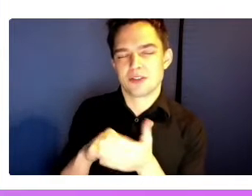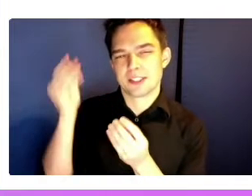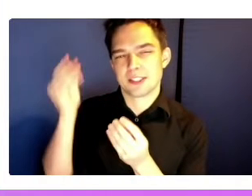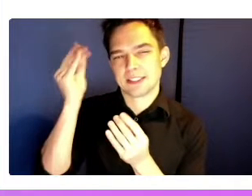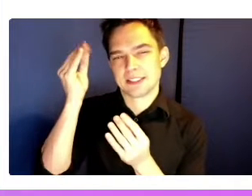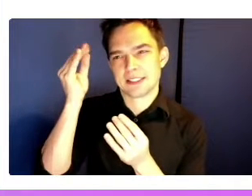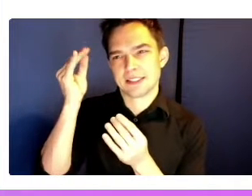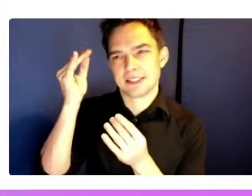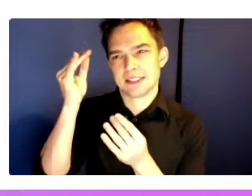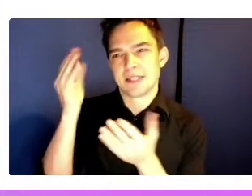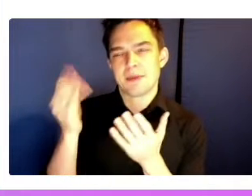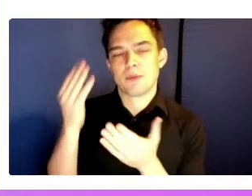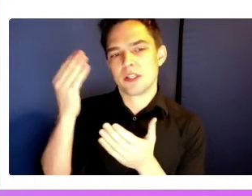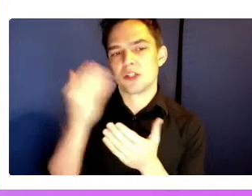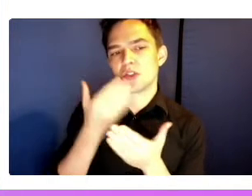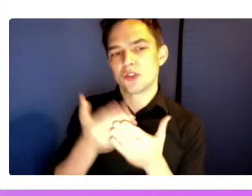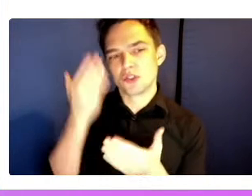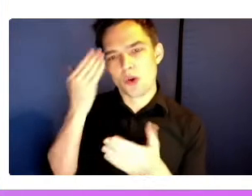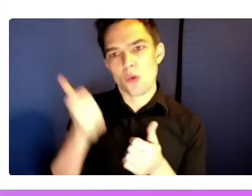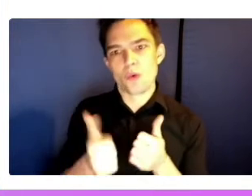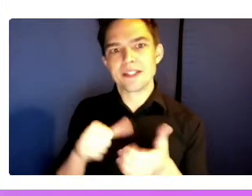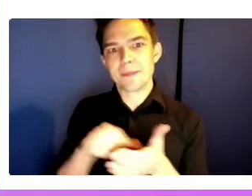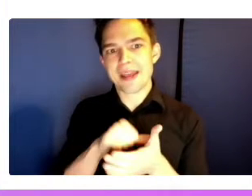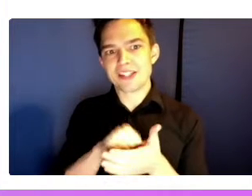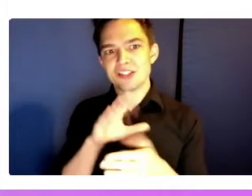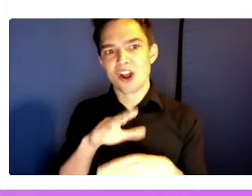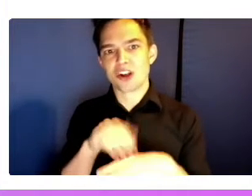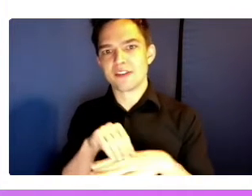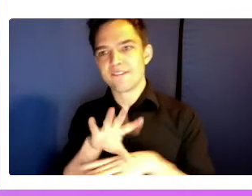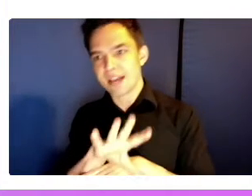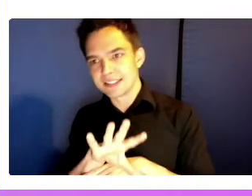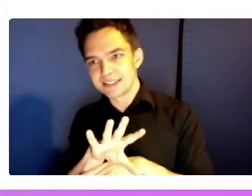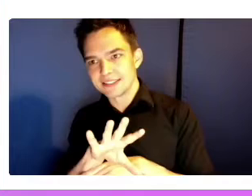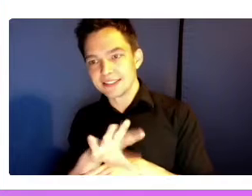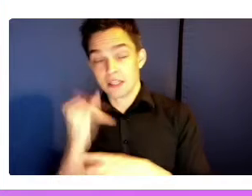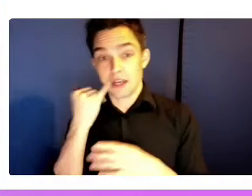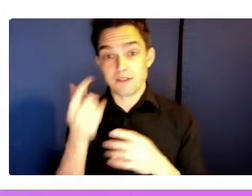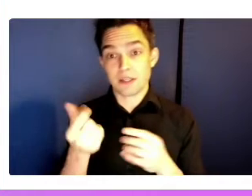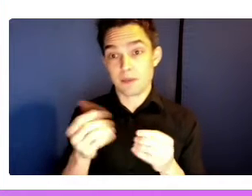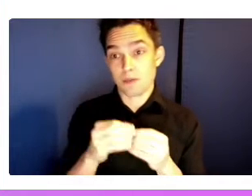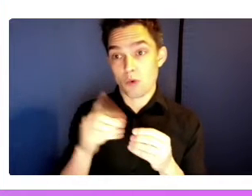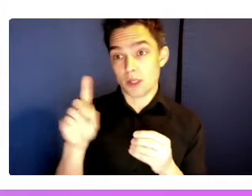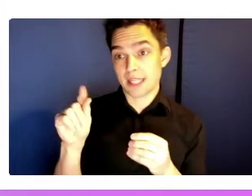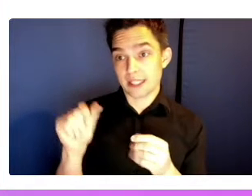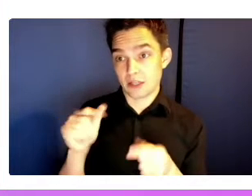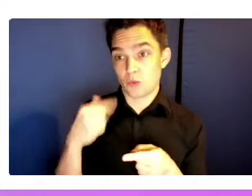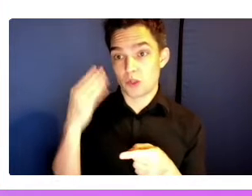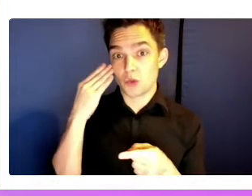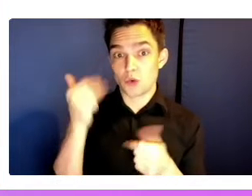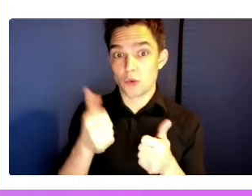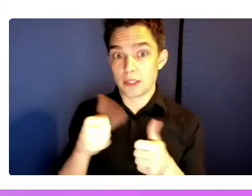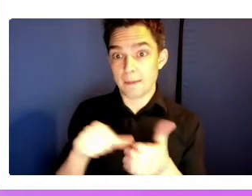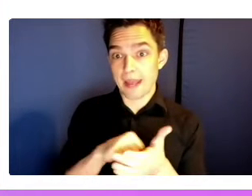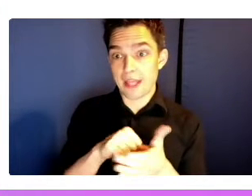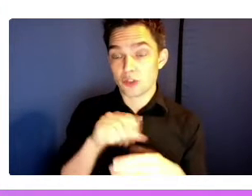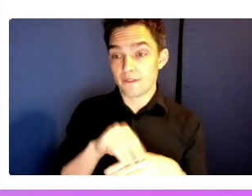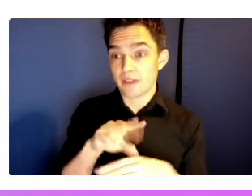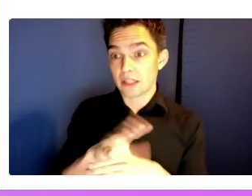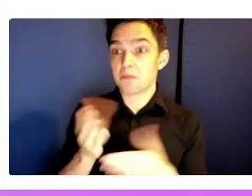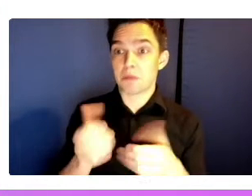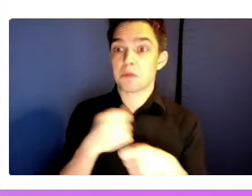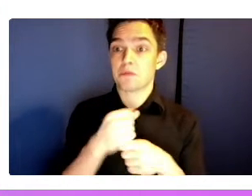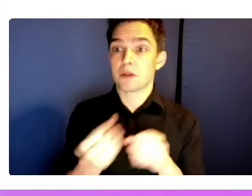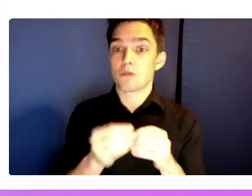wouldn't it be great if we knew what pages were affected? If we had a little more data and we knew what page was affected, we could maybe make